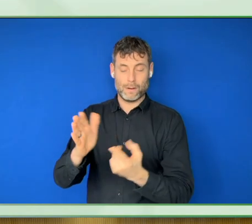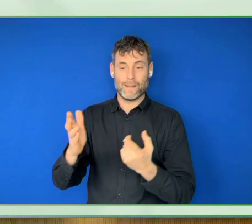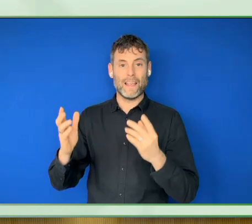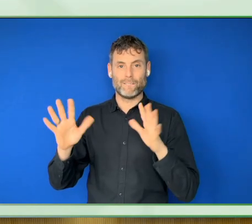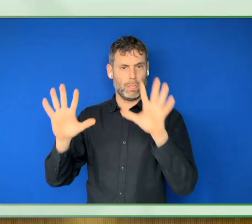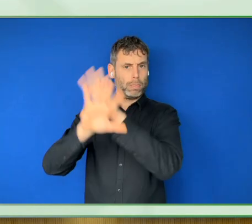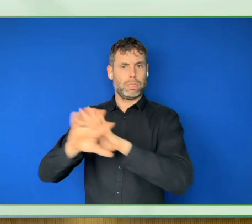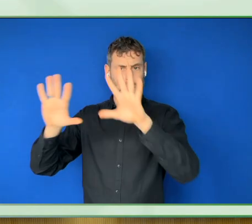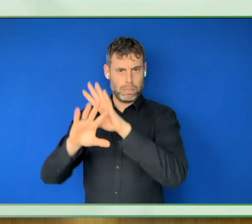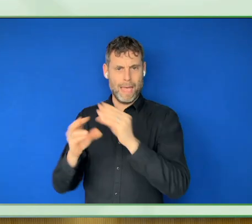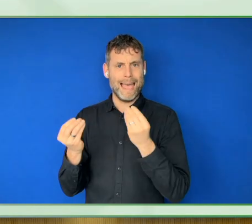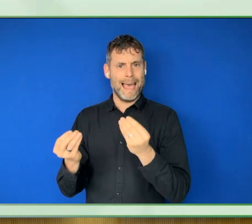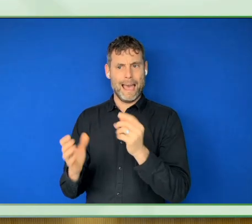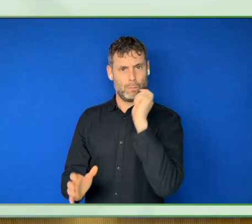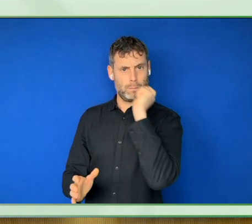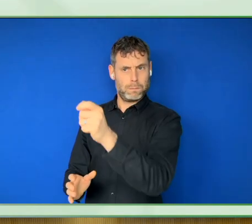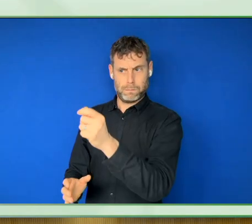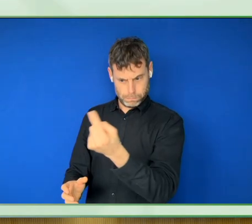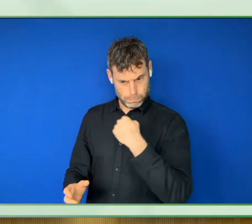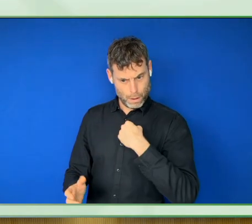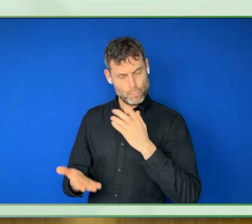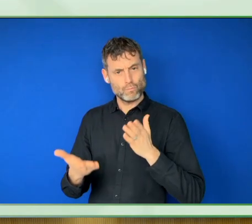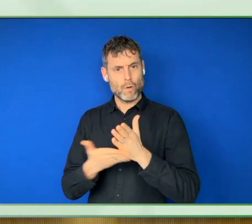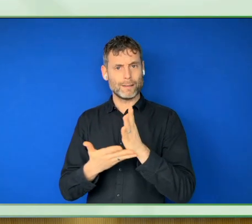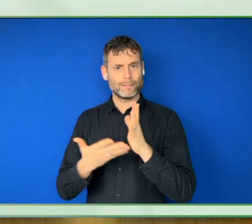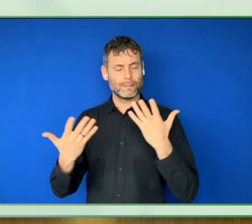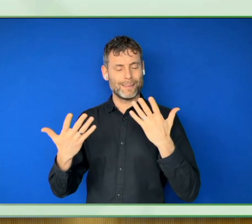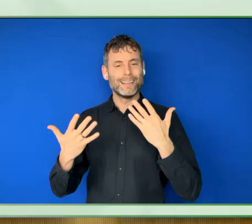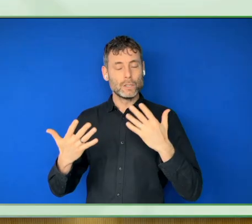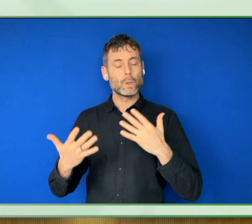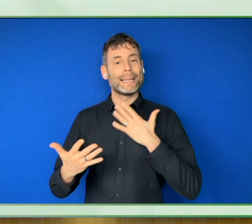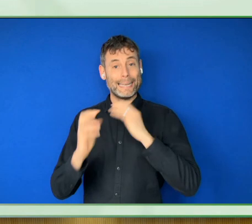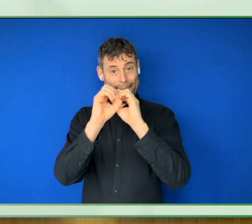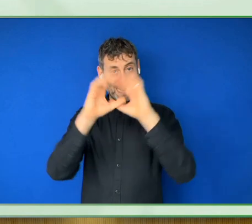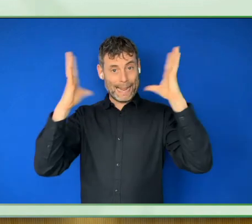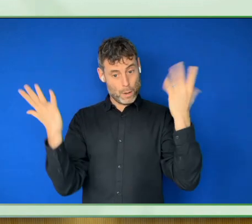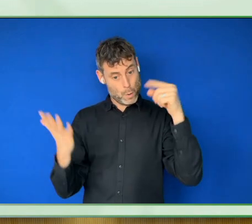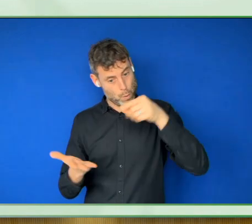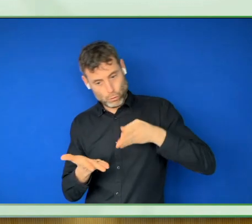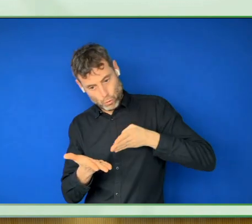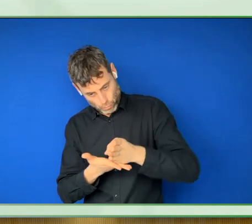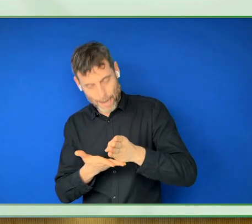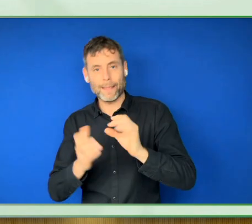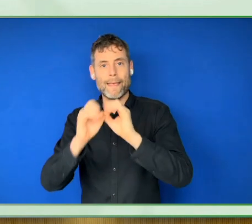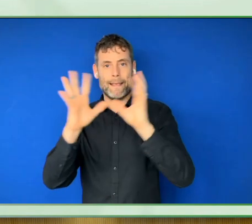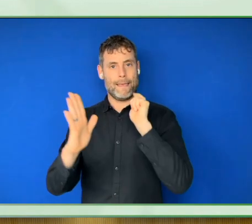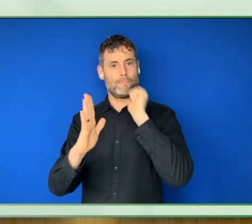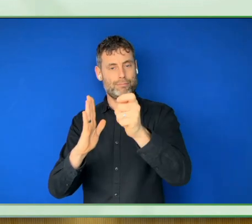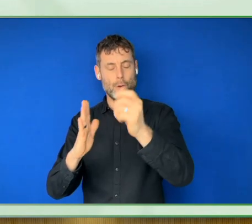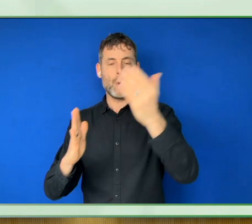right, how do we kick people in the butts to get it done? And because the conversation, it's the right thing to do, works for